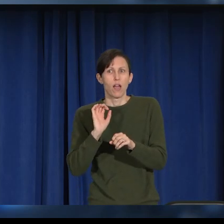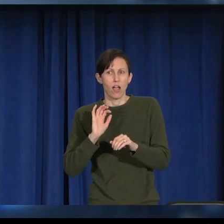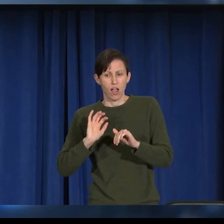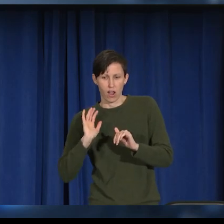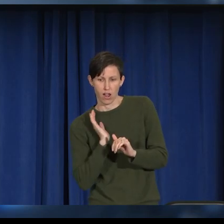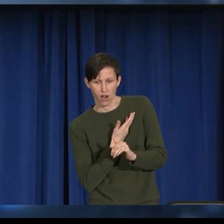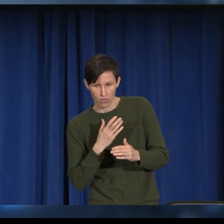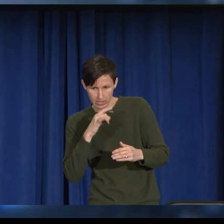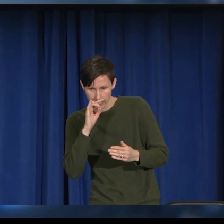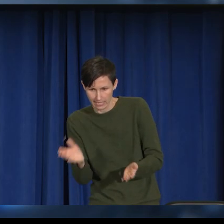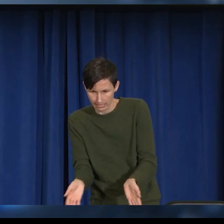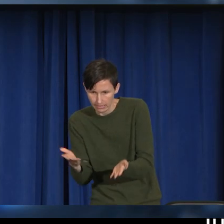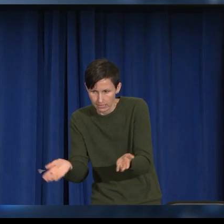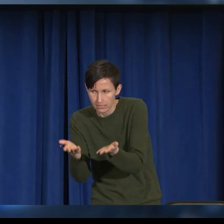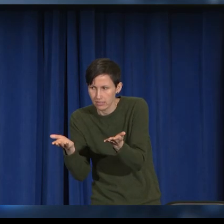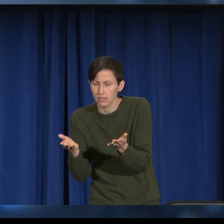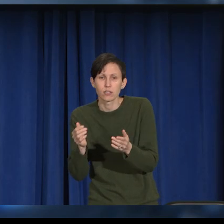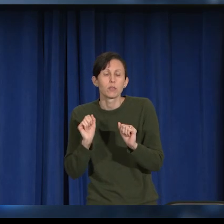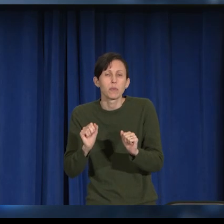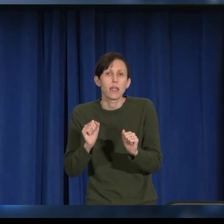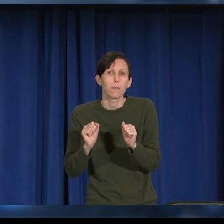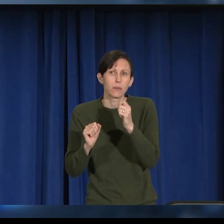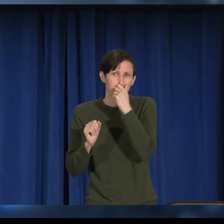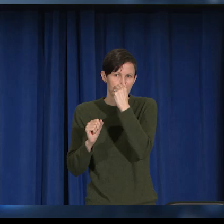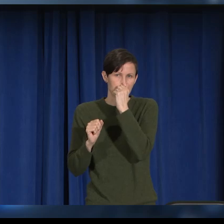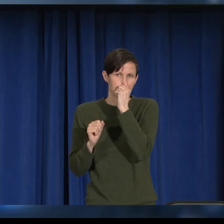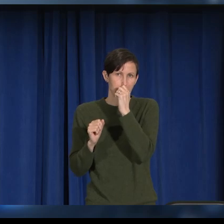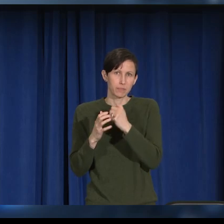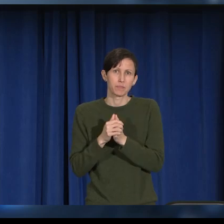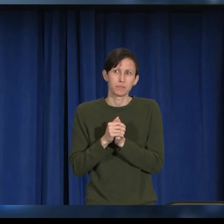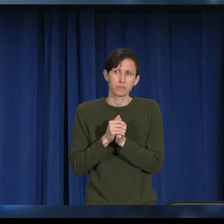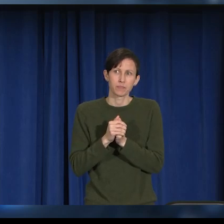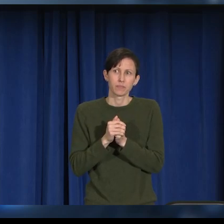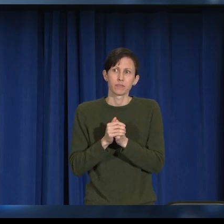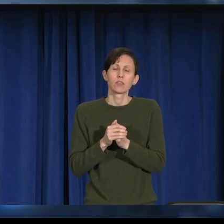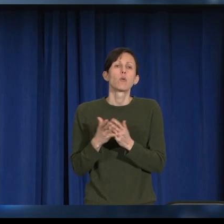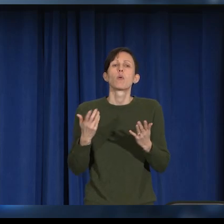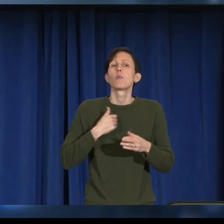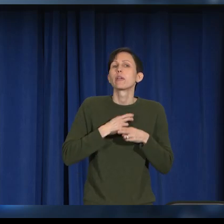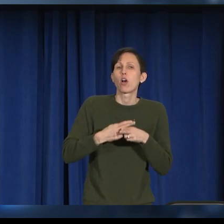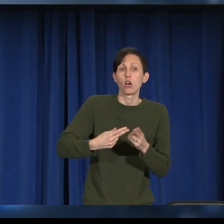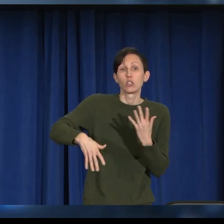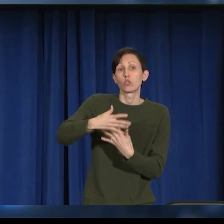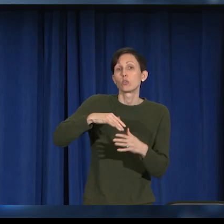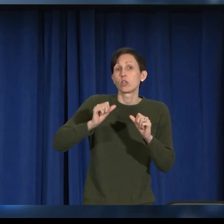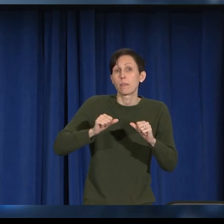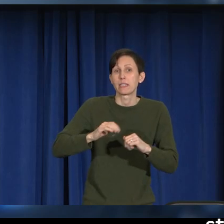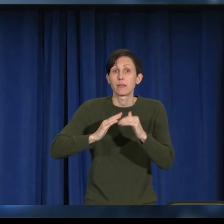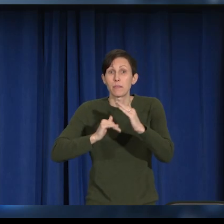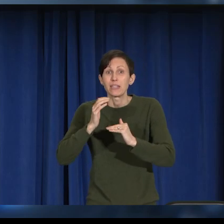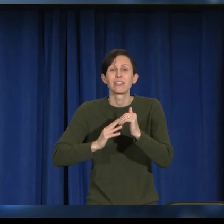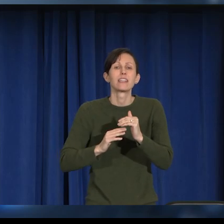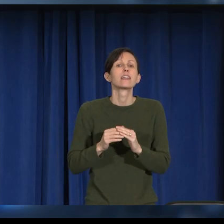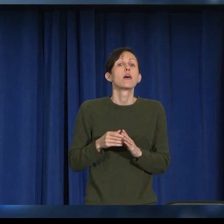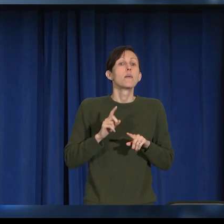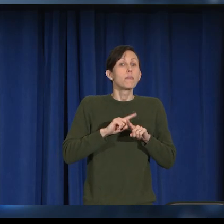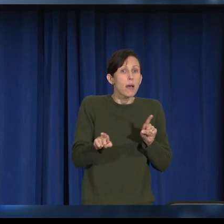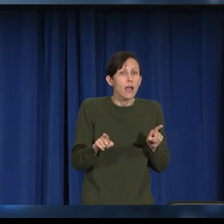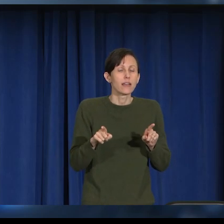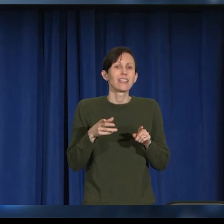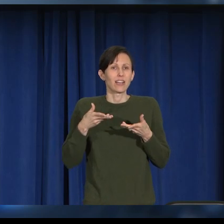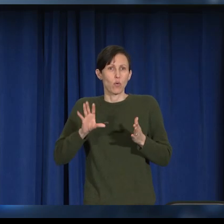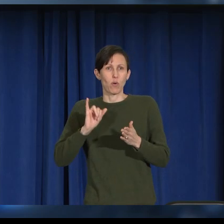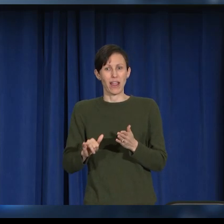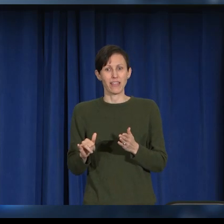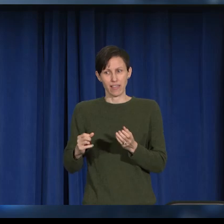people and to be able to do what we call social capacity building in a neurodiversity affirming way.